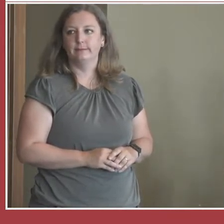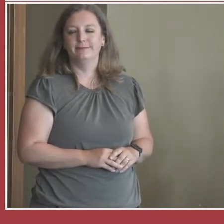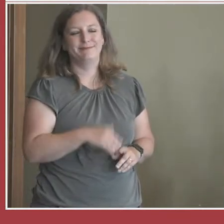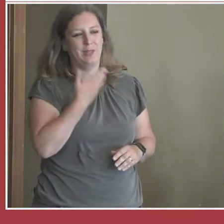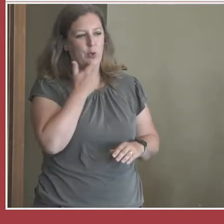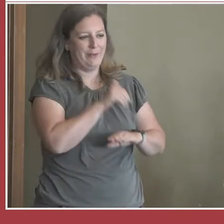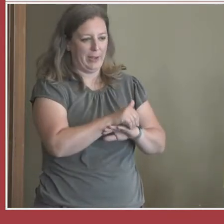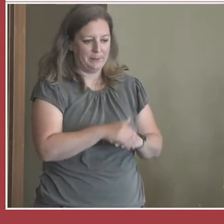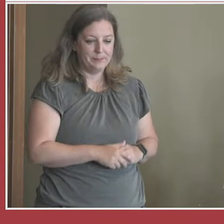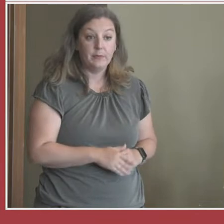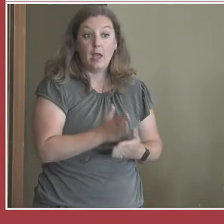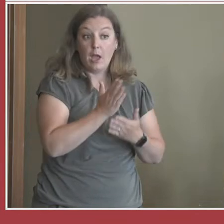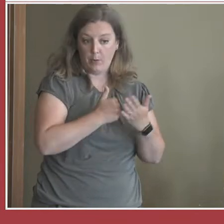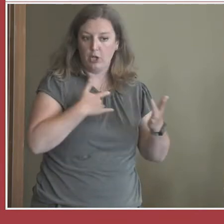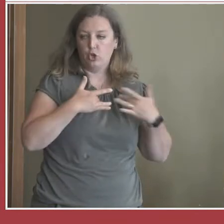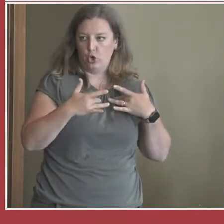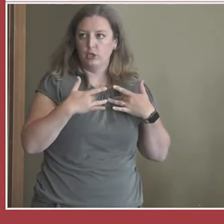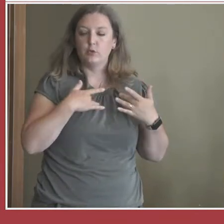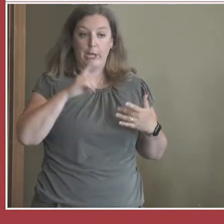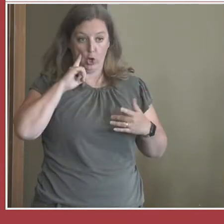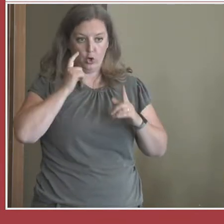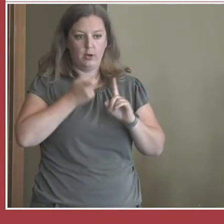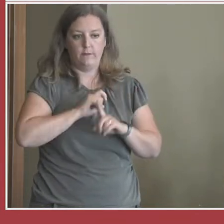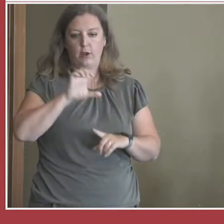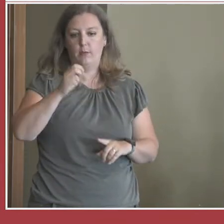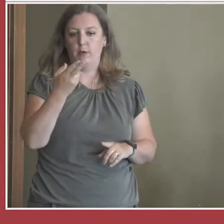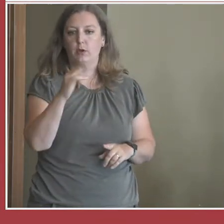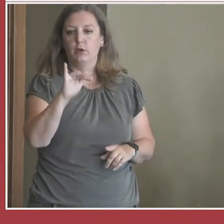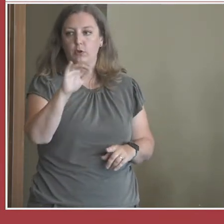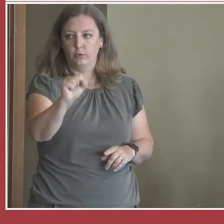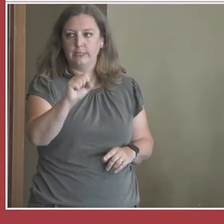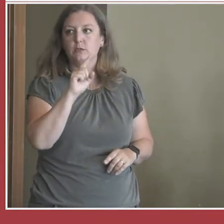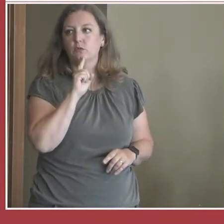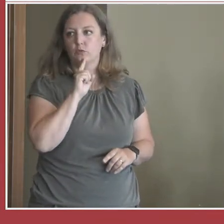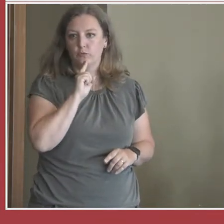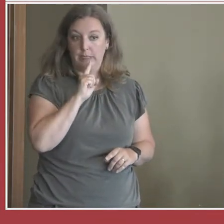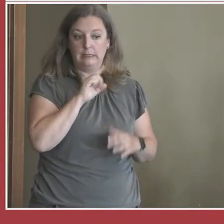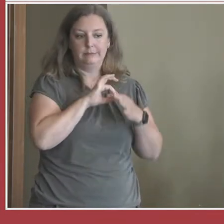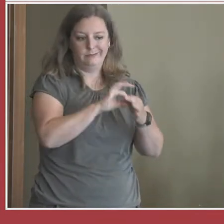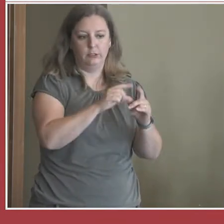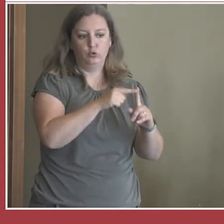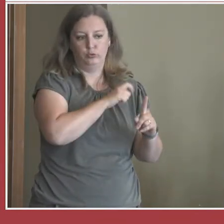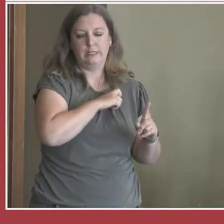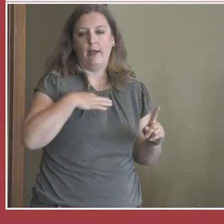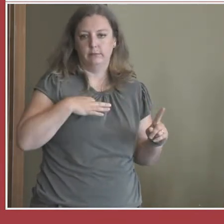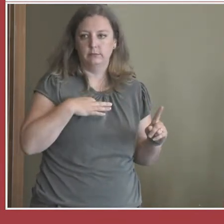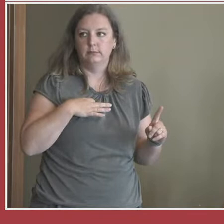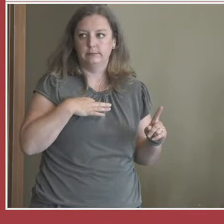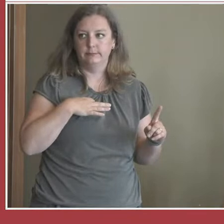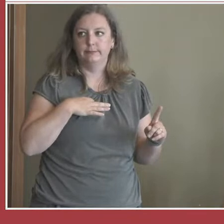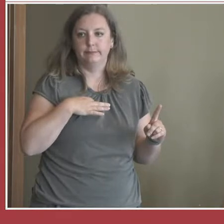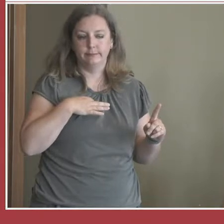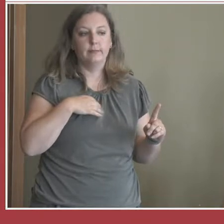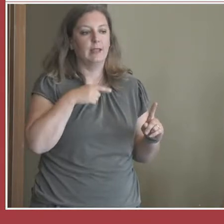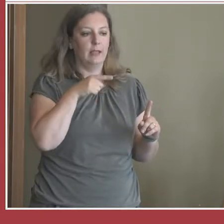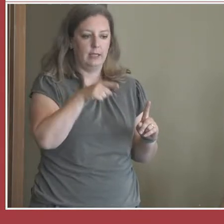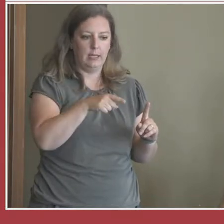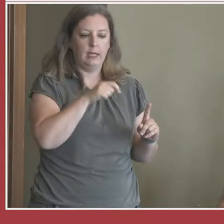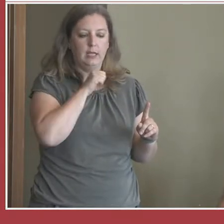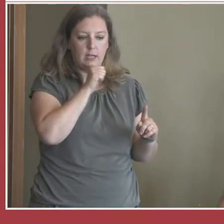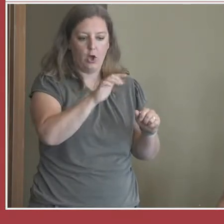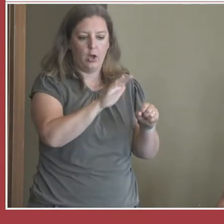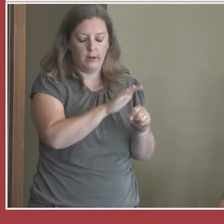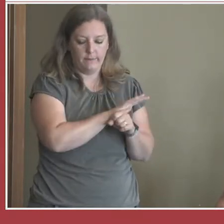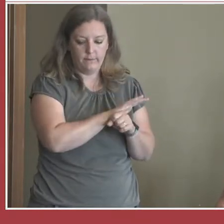Good evening. Part of the concerns that we heard from Chris really revolved around staffing. And because he wasn't